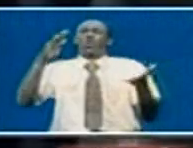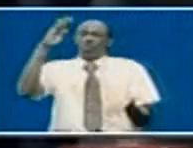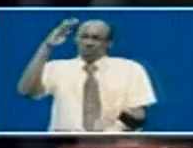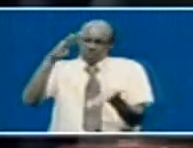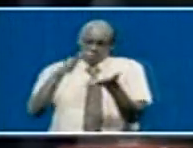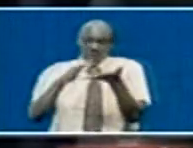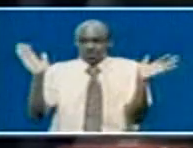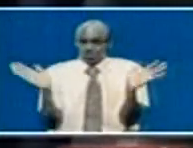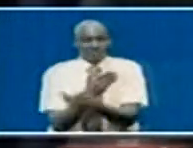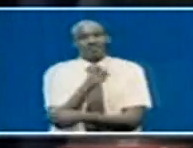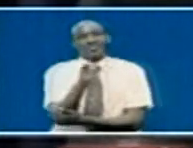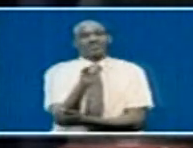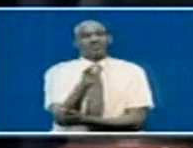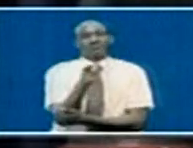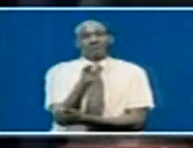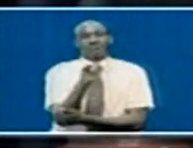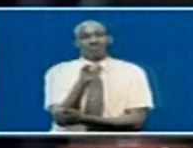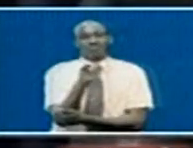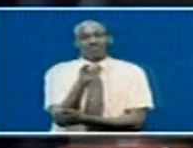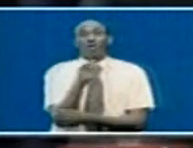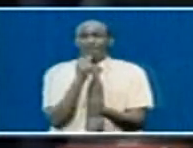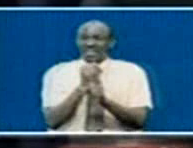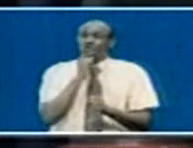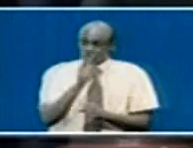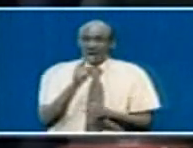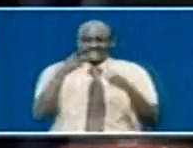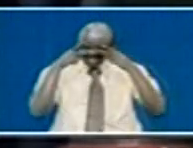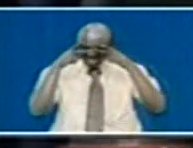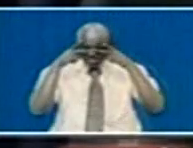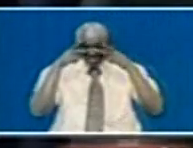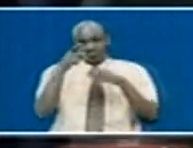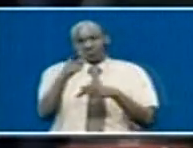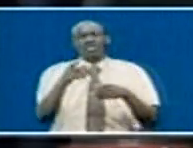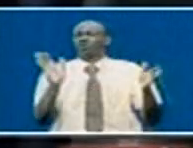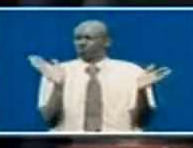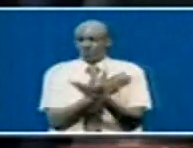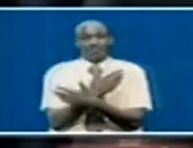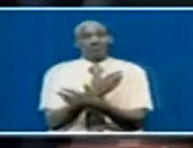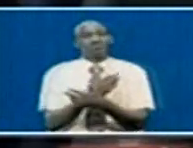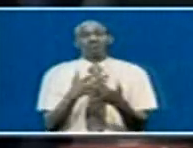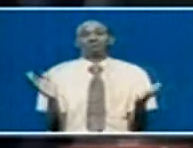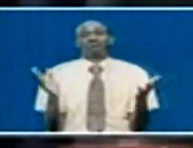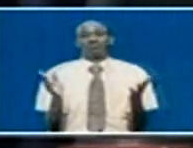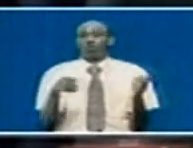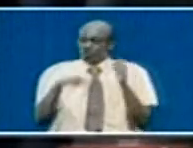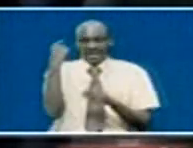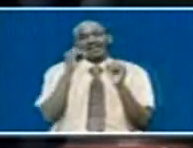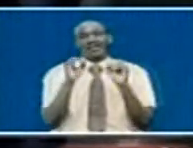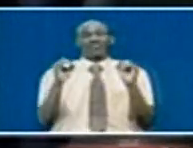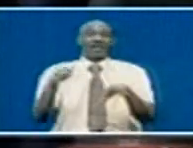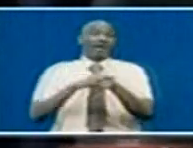enough sacrifice to make sure that terrorism does not have the upper hand on the